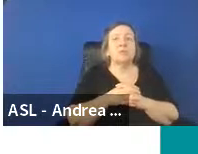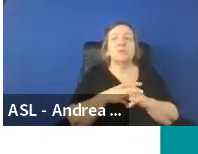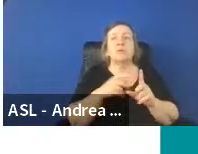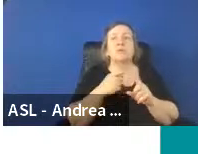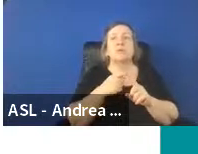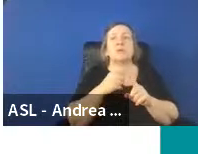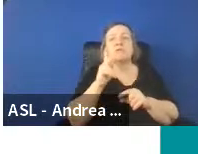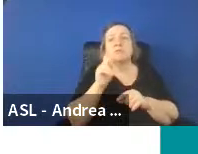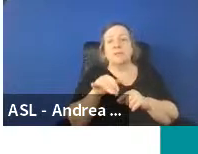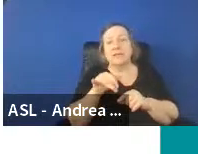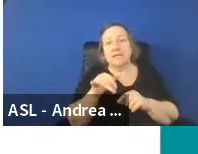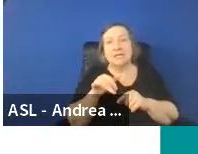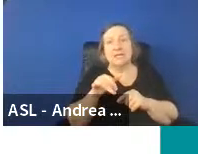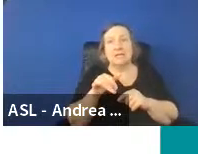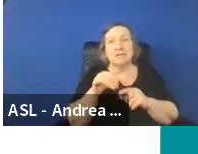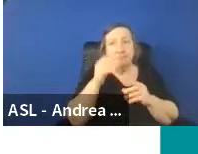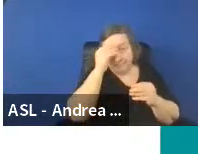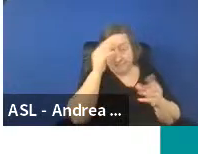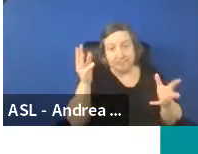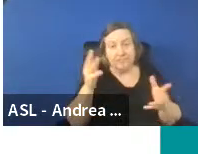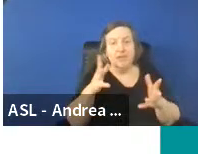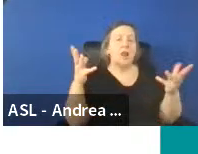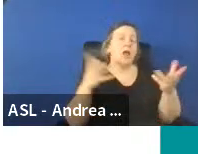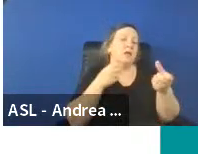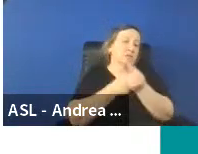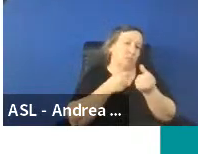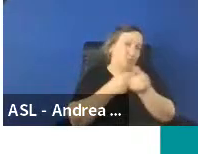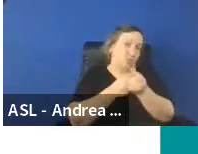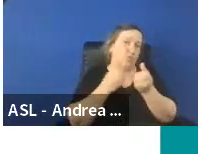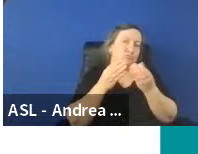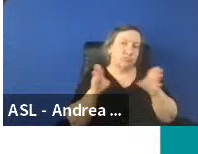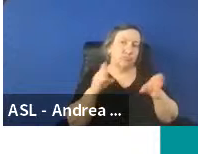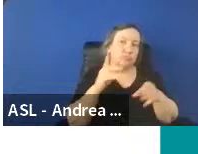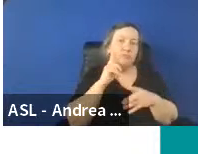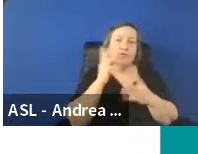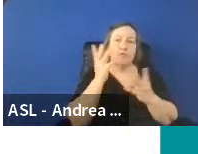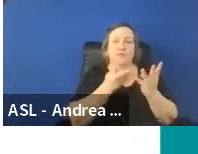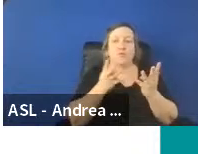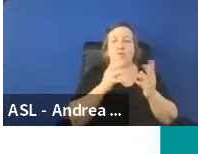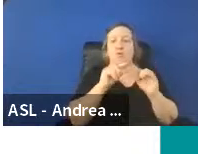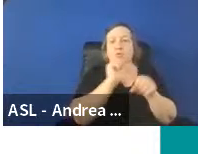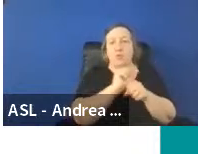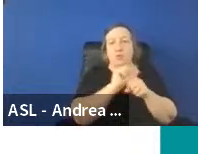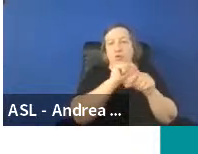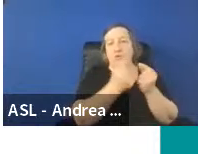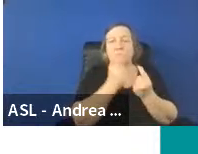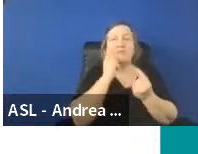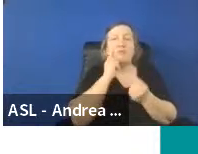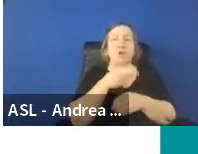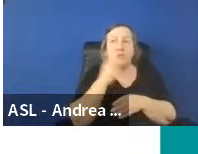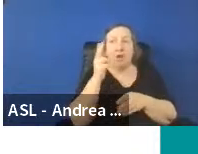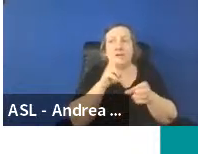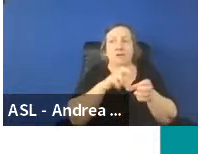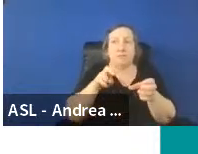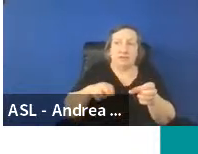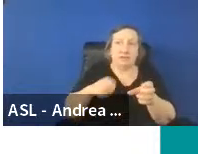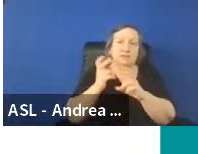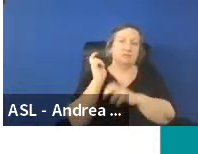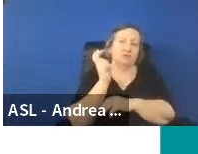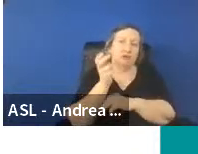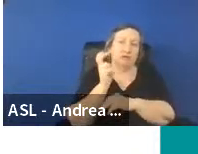key takeaways, again, lots of support across all 4 working groups for high capacity transit improvement.